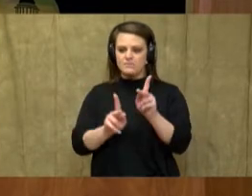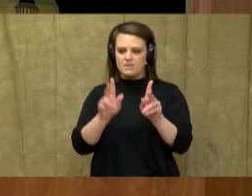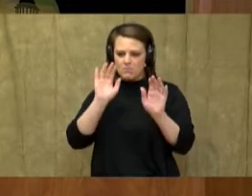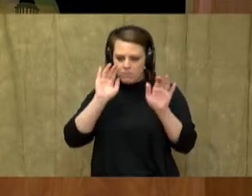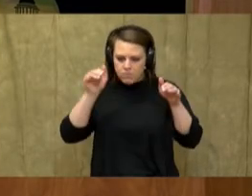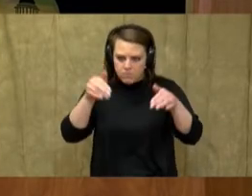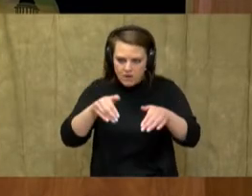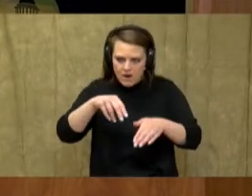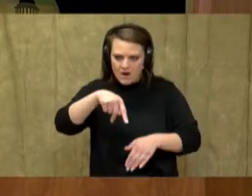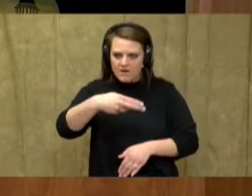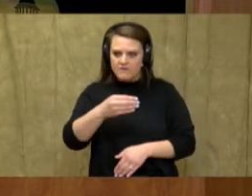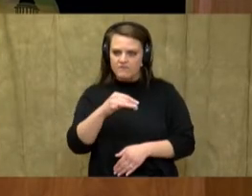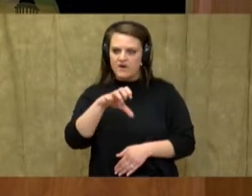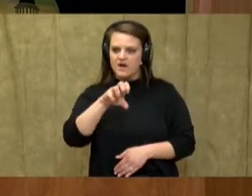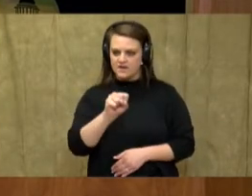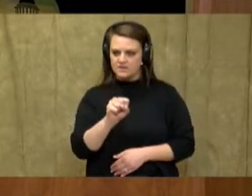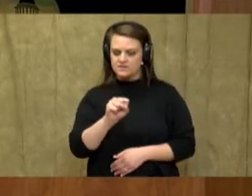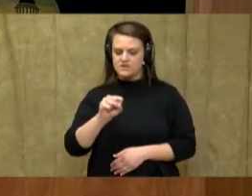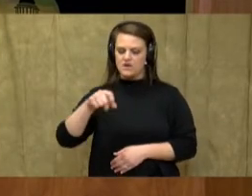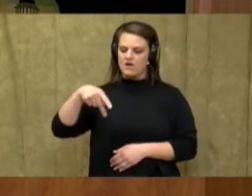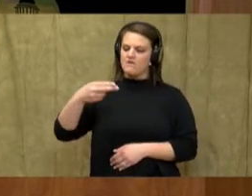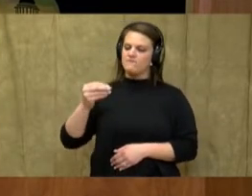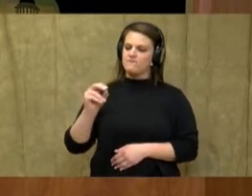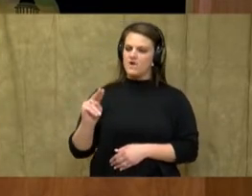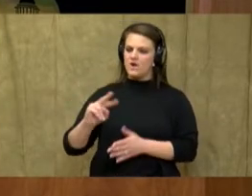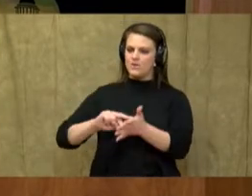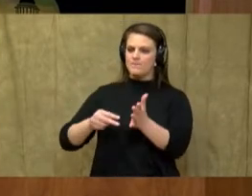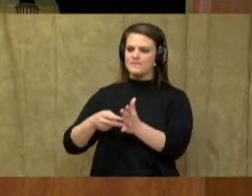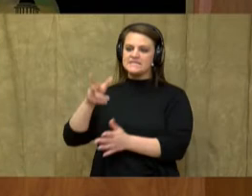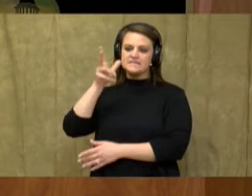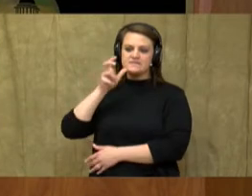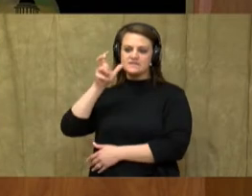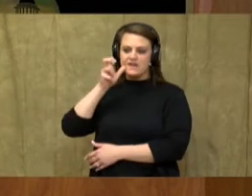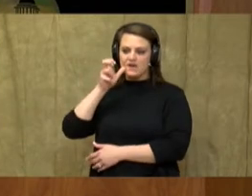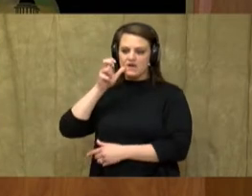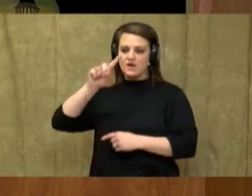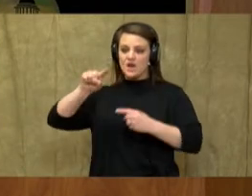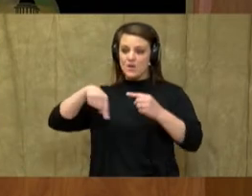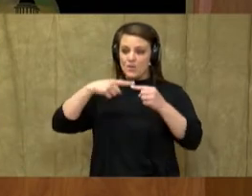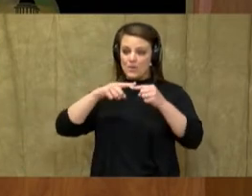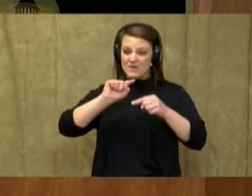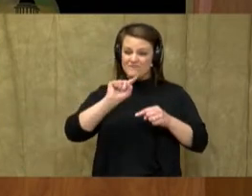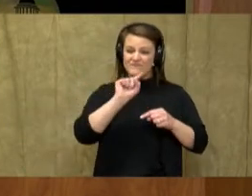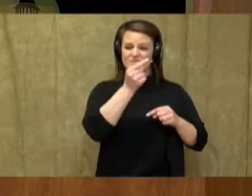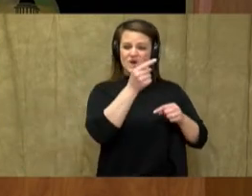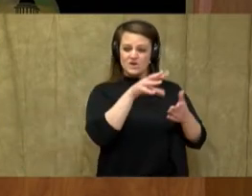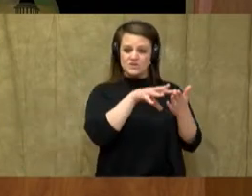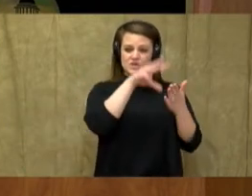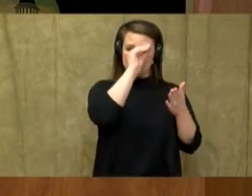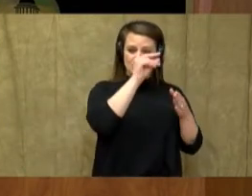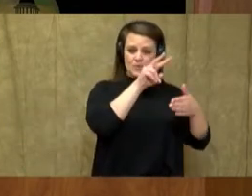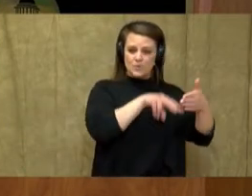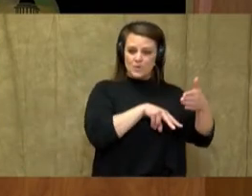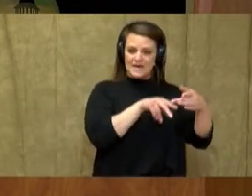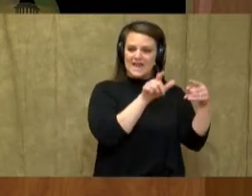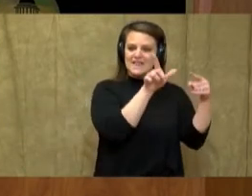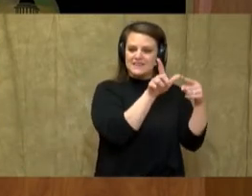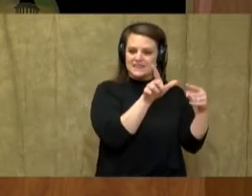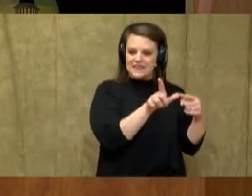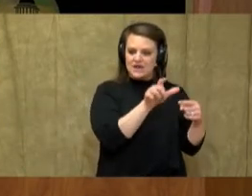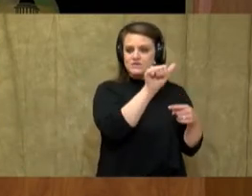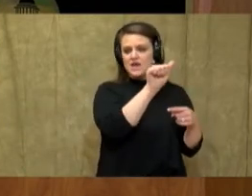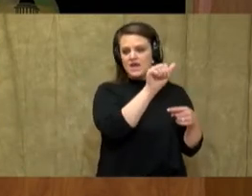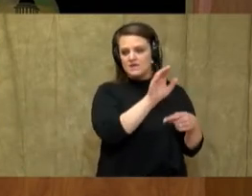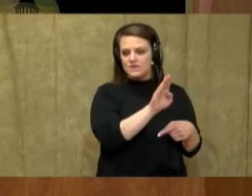phone means sound, and we know that when we first learned how to read, we looked at letters, A, B,